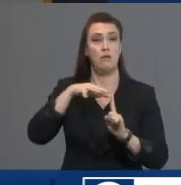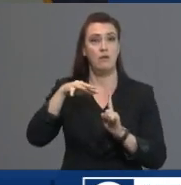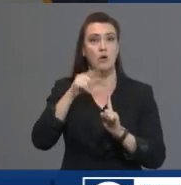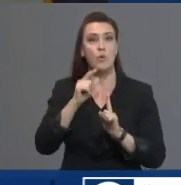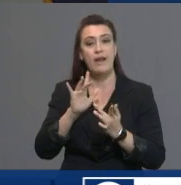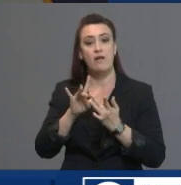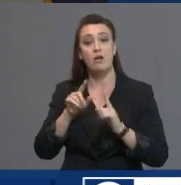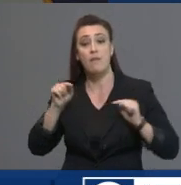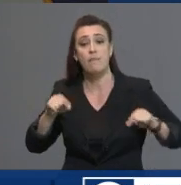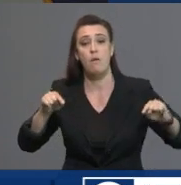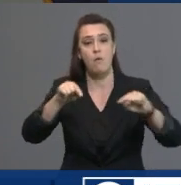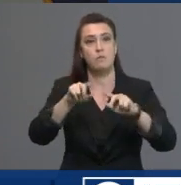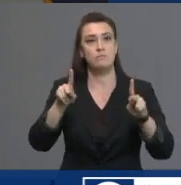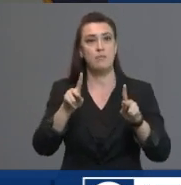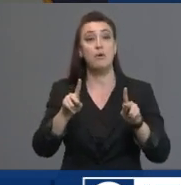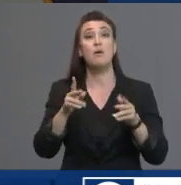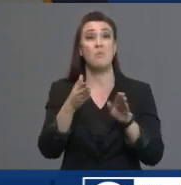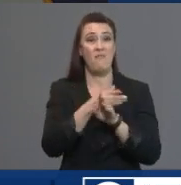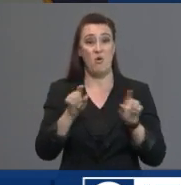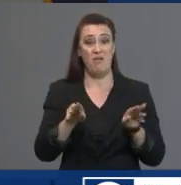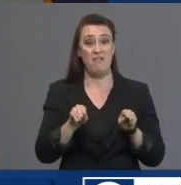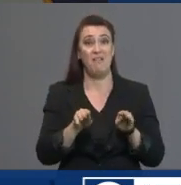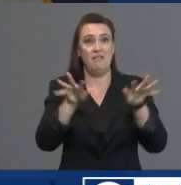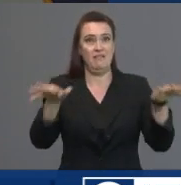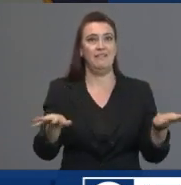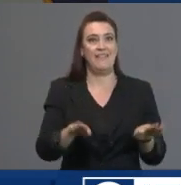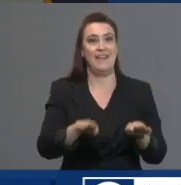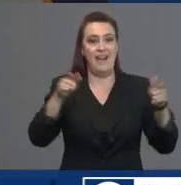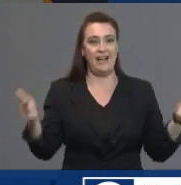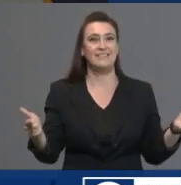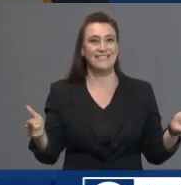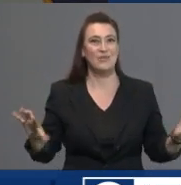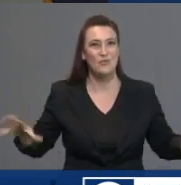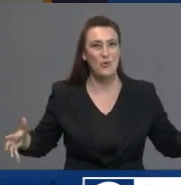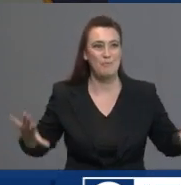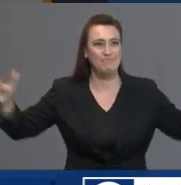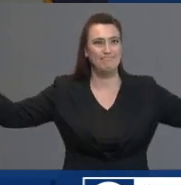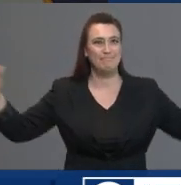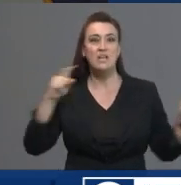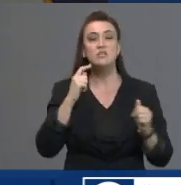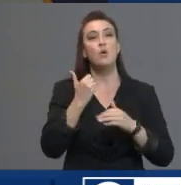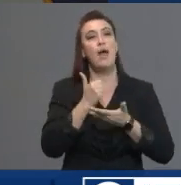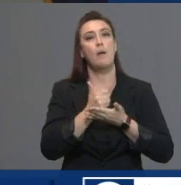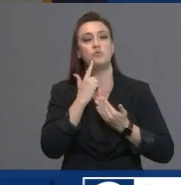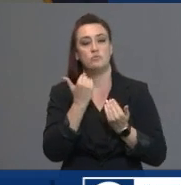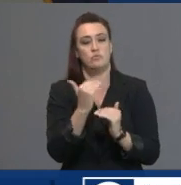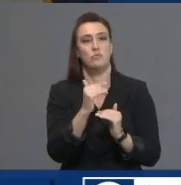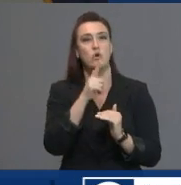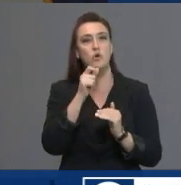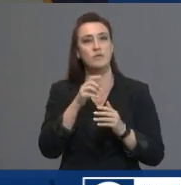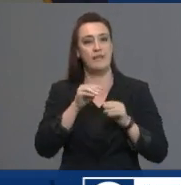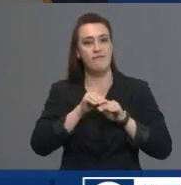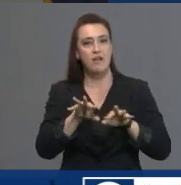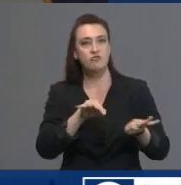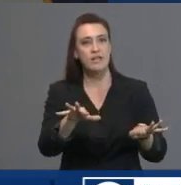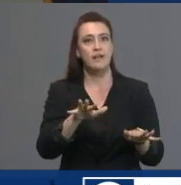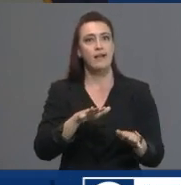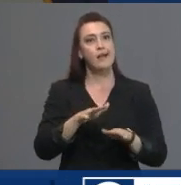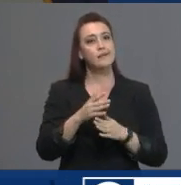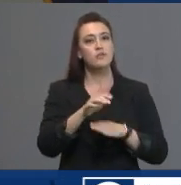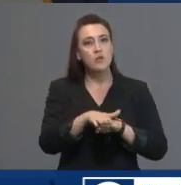to them before they may expose others. It helps to contain those new infections and then prevent or slow the spread